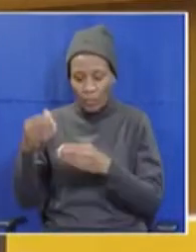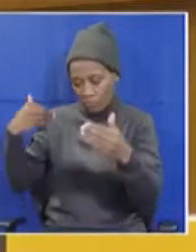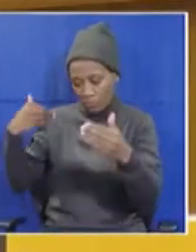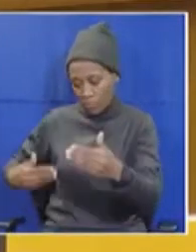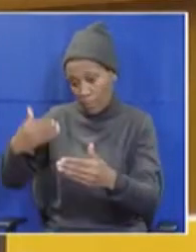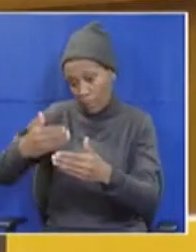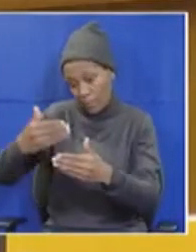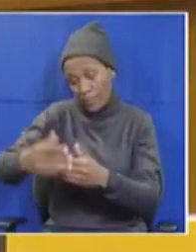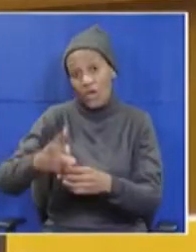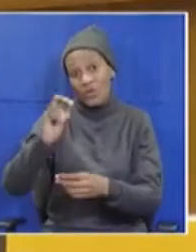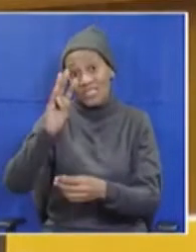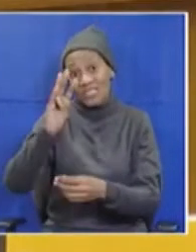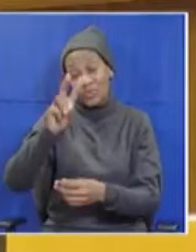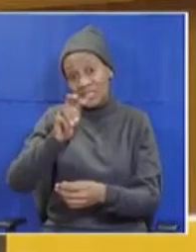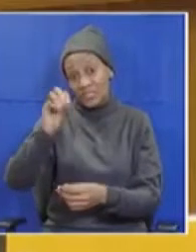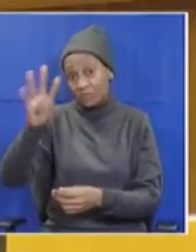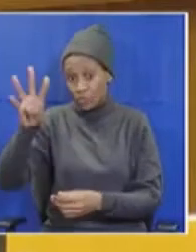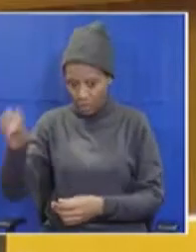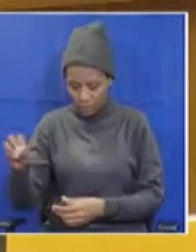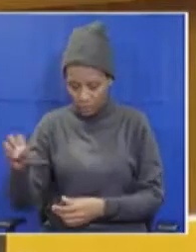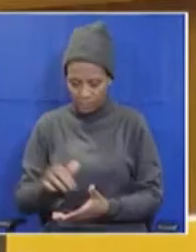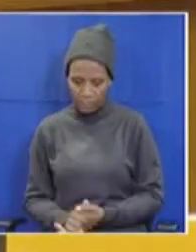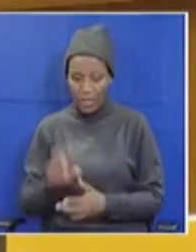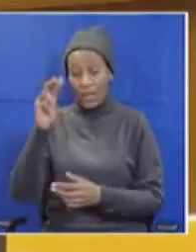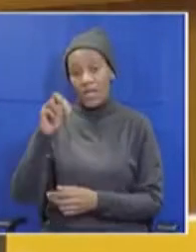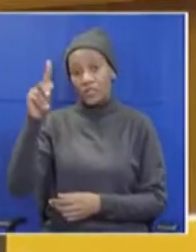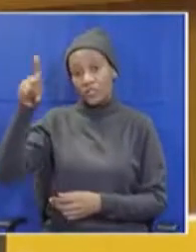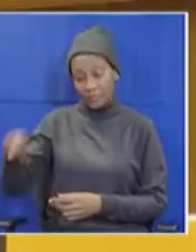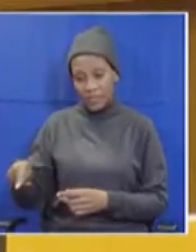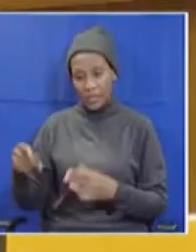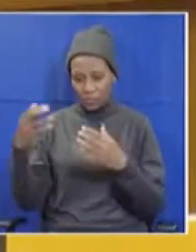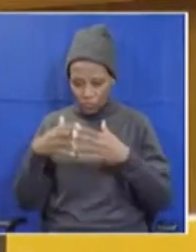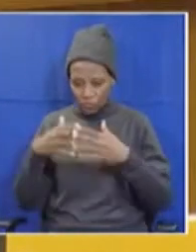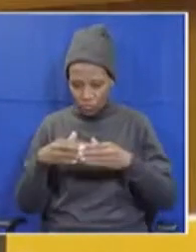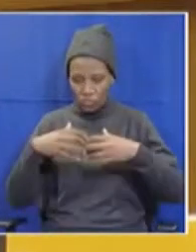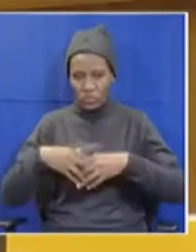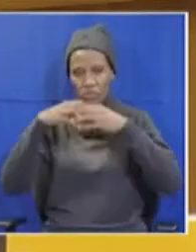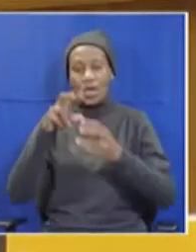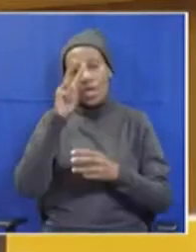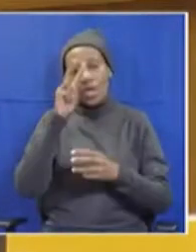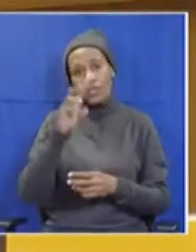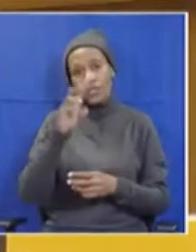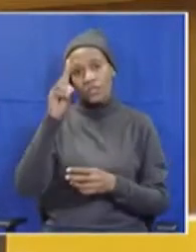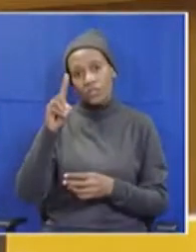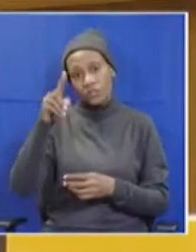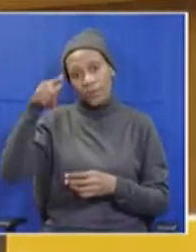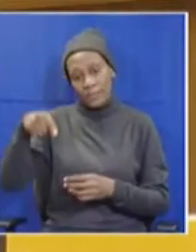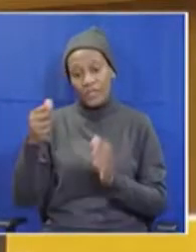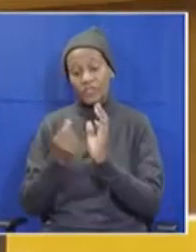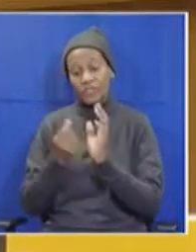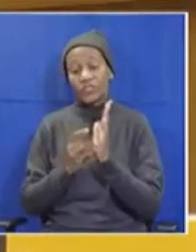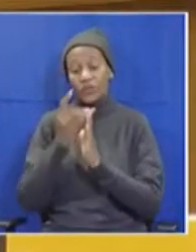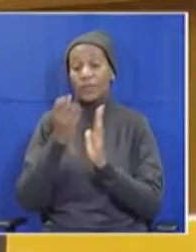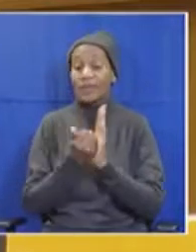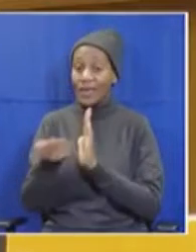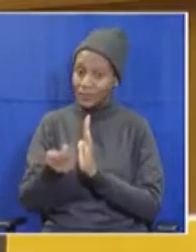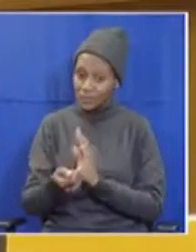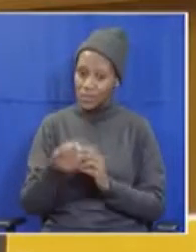The National Development Plan, which led to the promulgation of the Infrastructure Development Act, setting the framework for